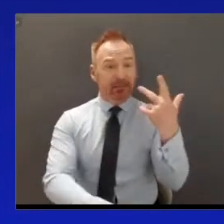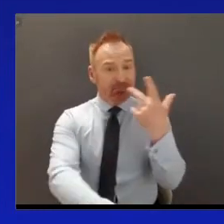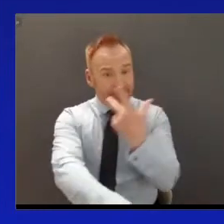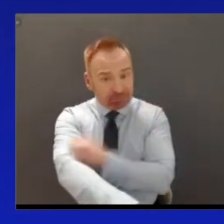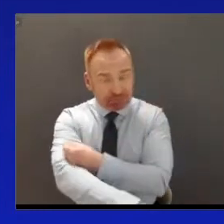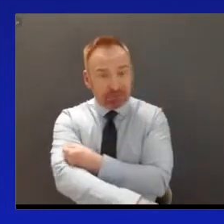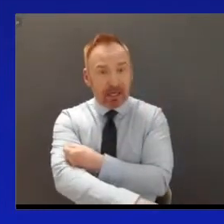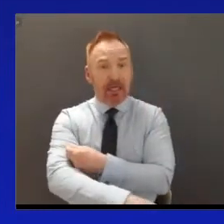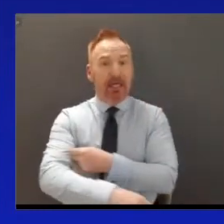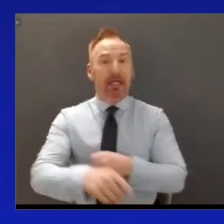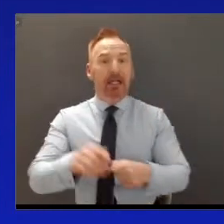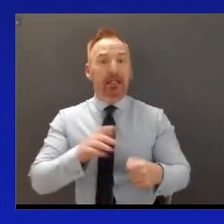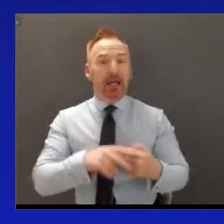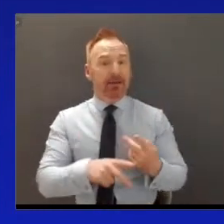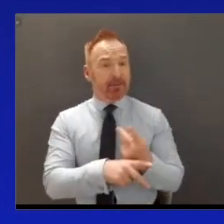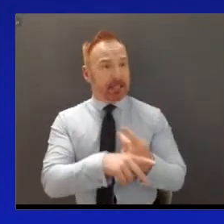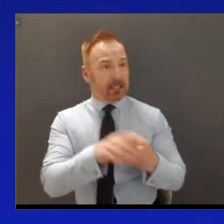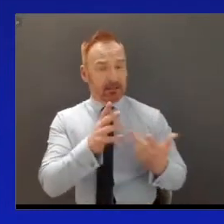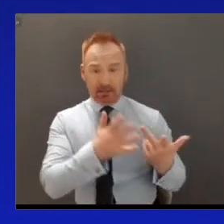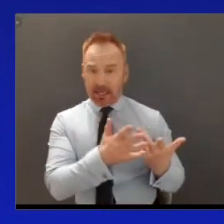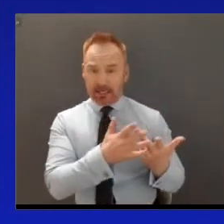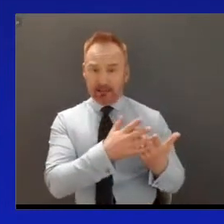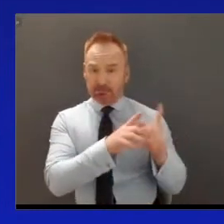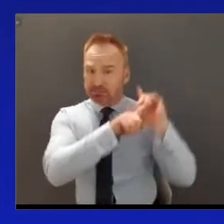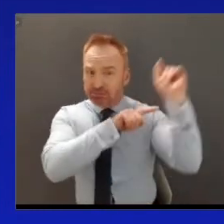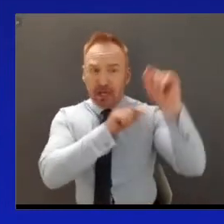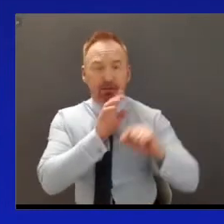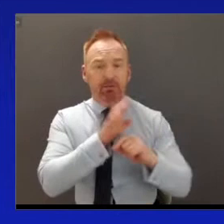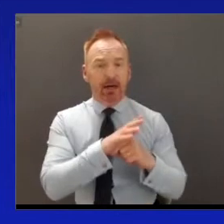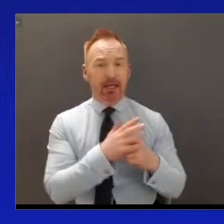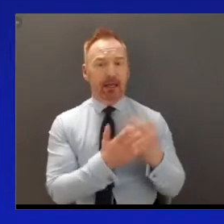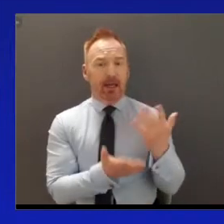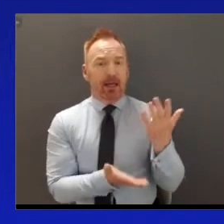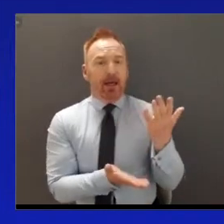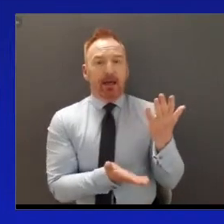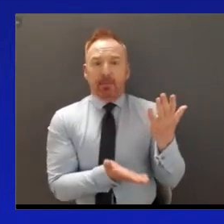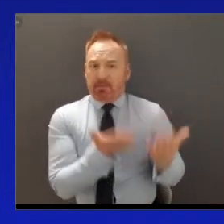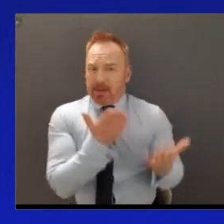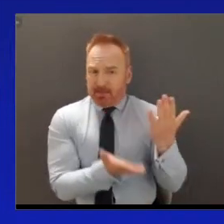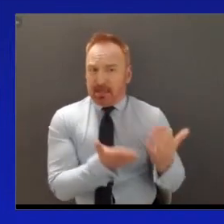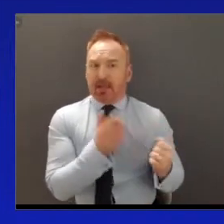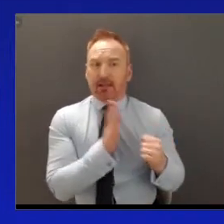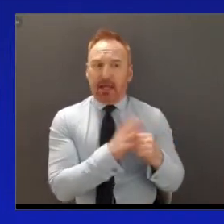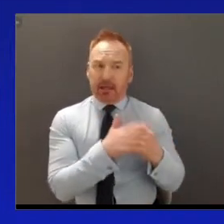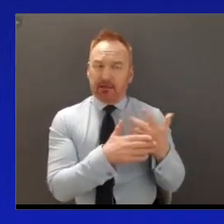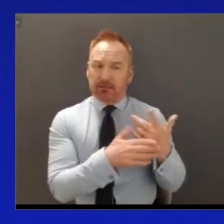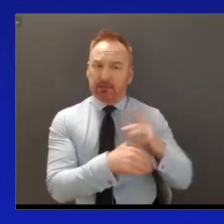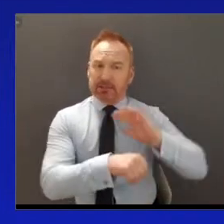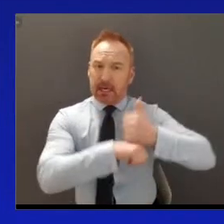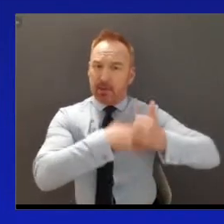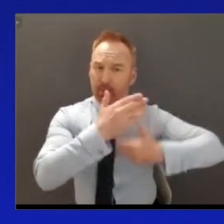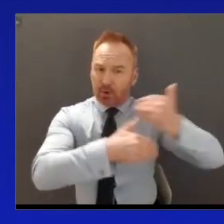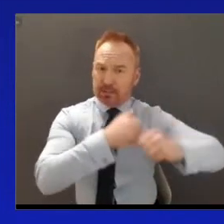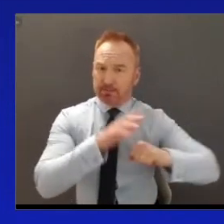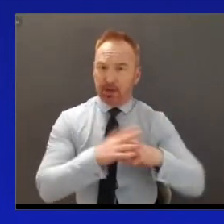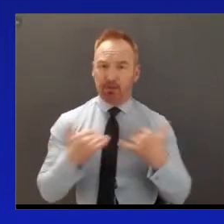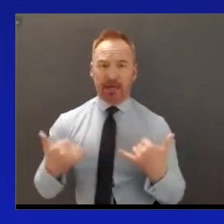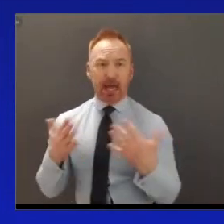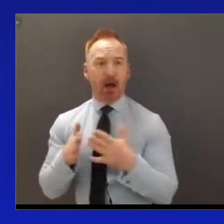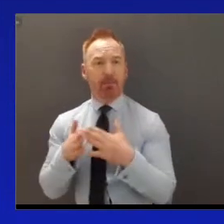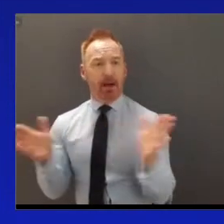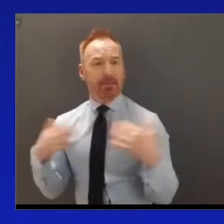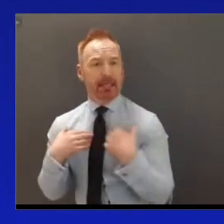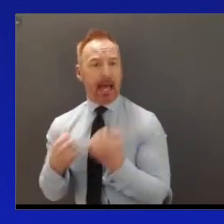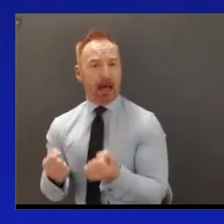increase beyond 7, we may need, but that work's being done right now by the public health team, as a matter of fact. Thank you. It kind of reminds